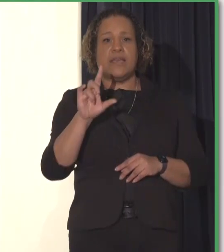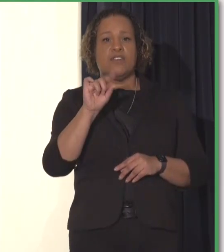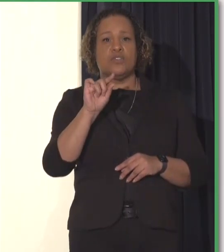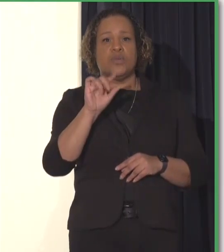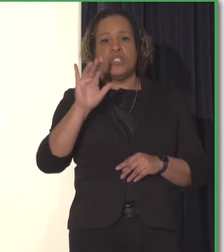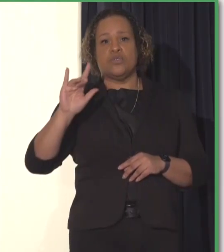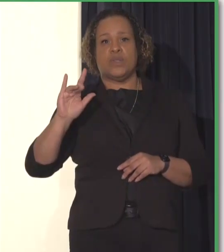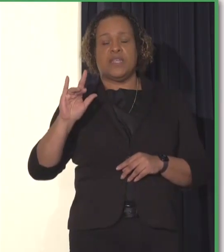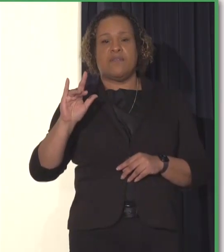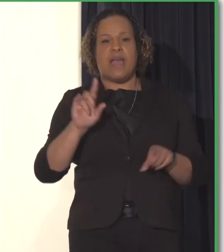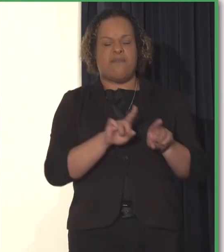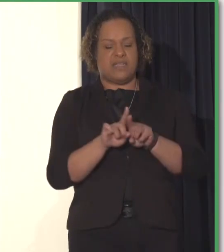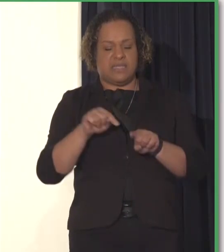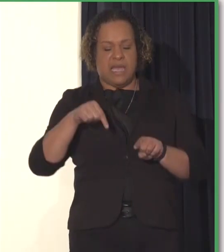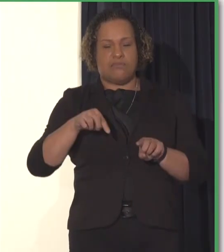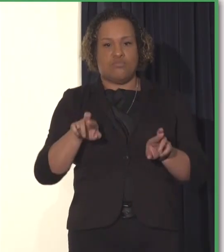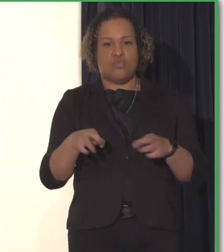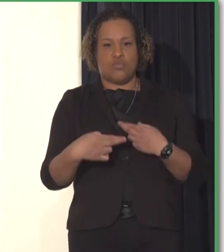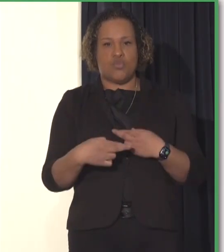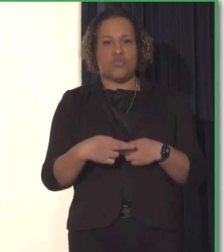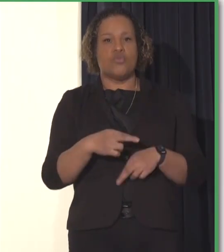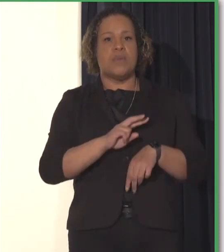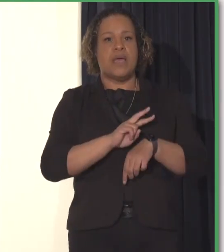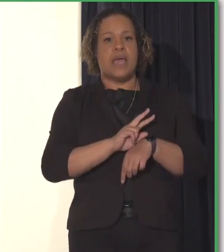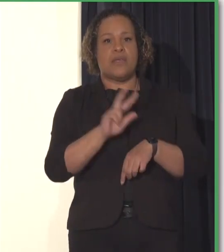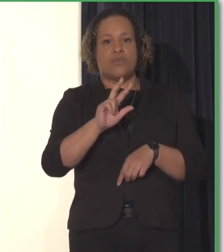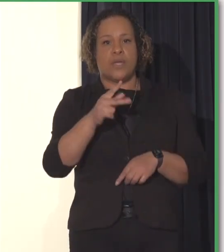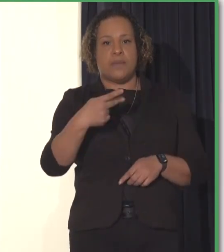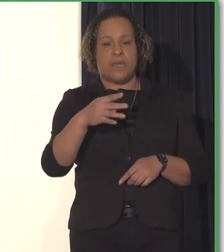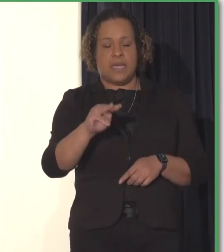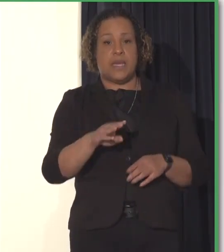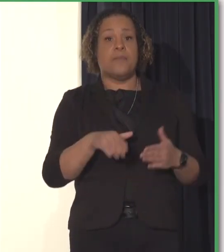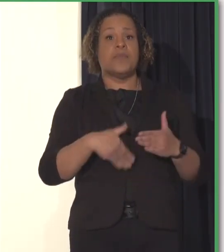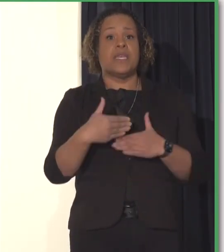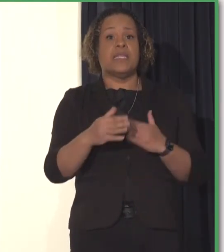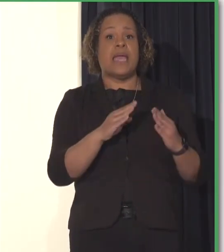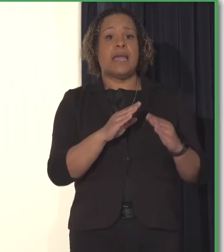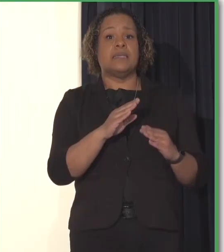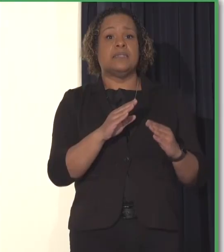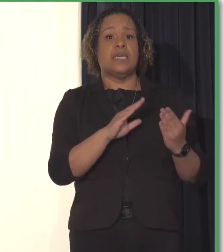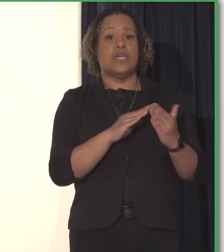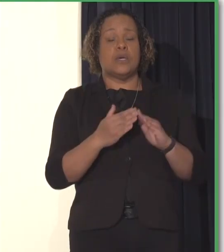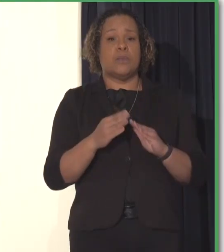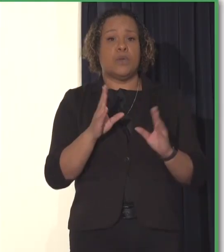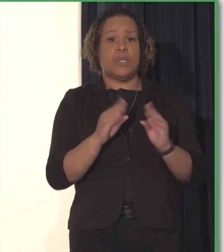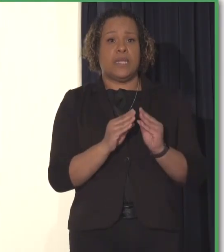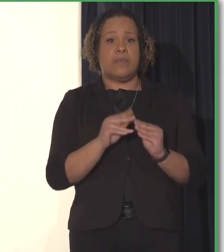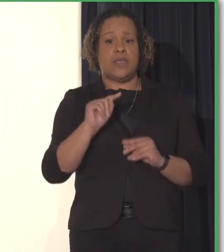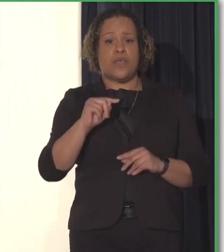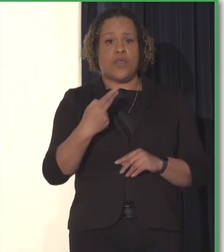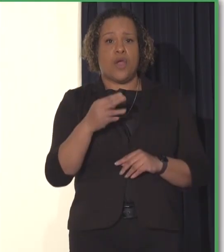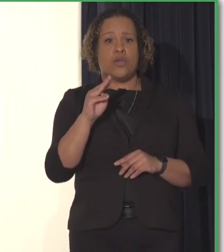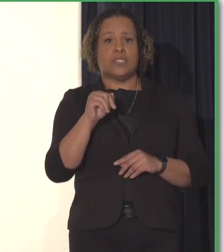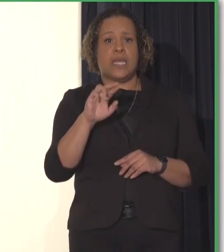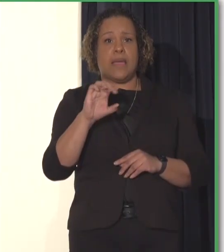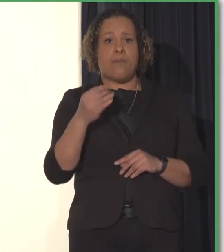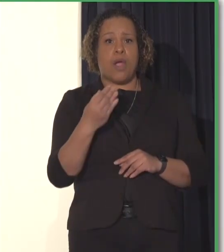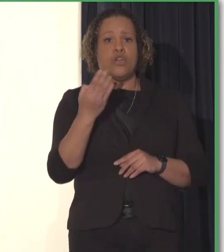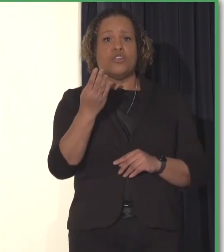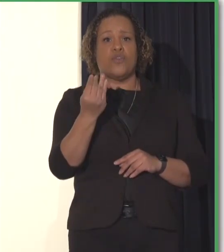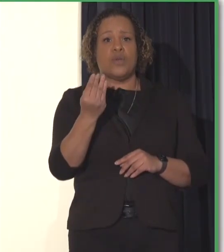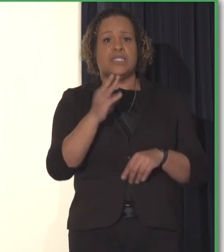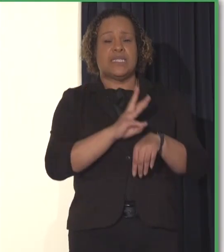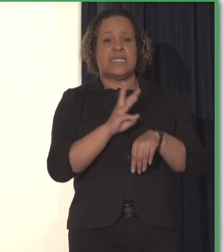p.m. Our next community meeting is Thursday, March 13th, 6:30 p.m., and we will be